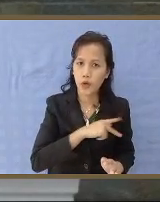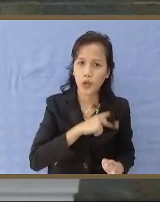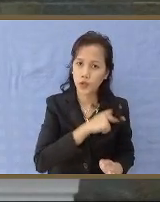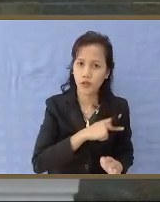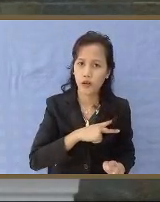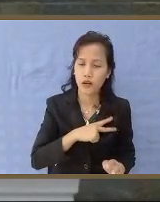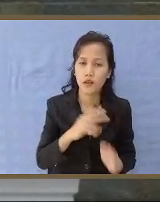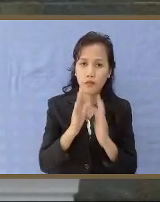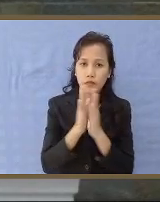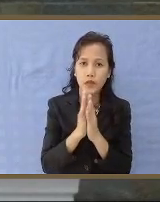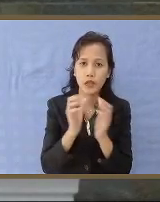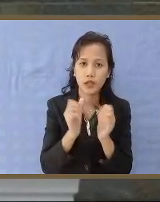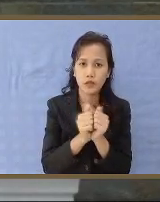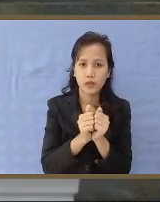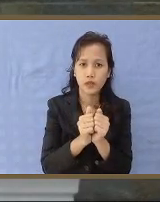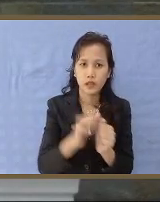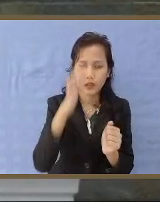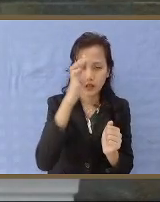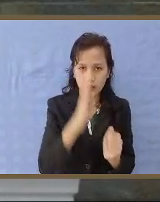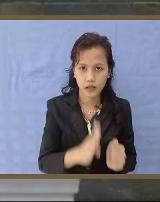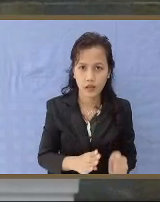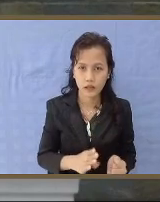it.